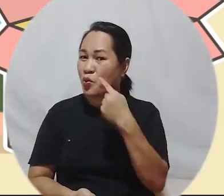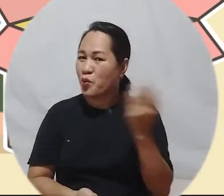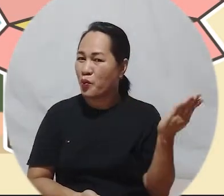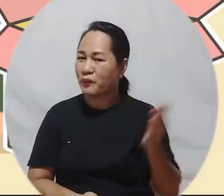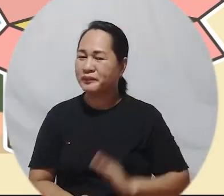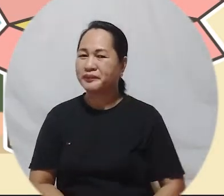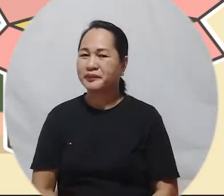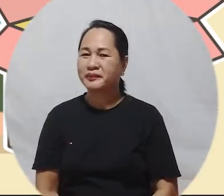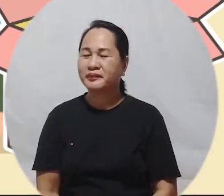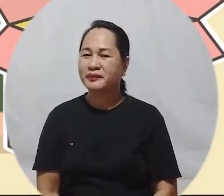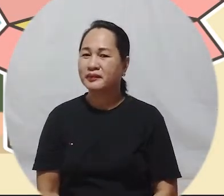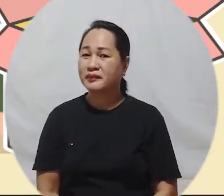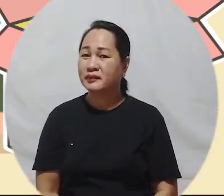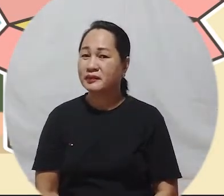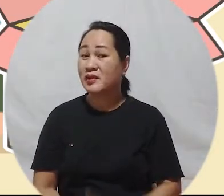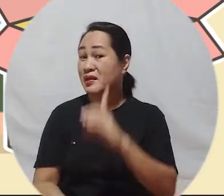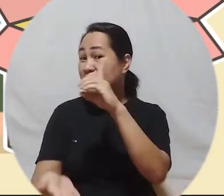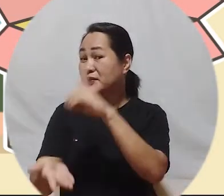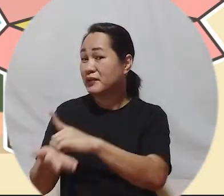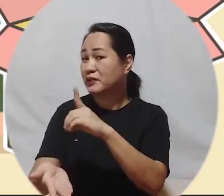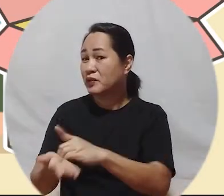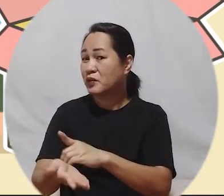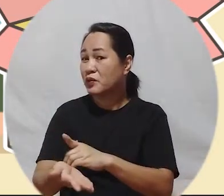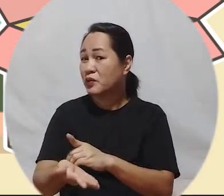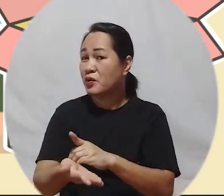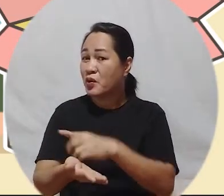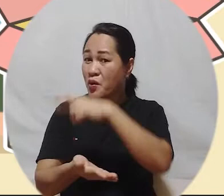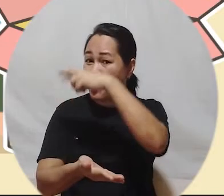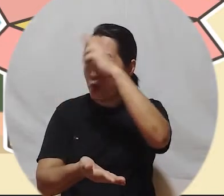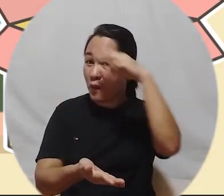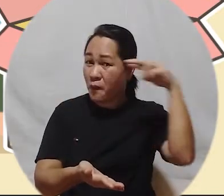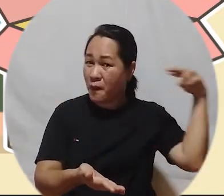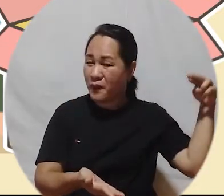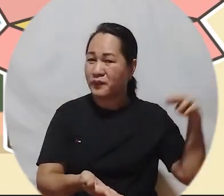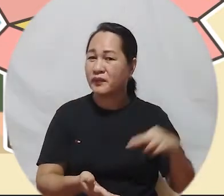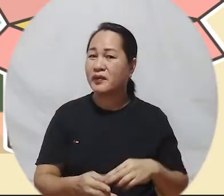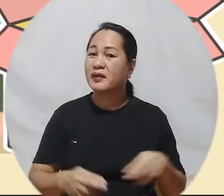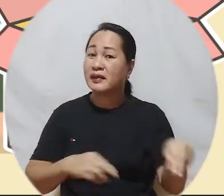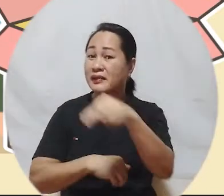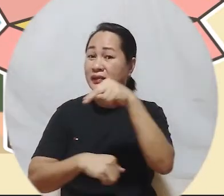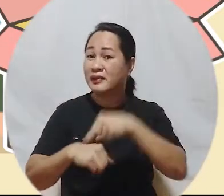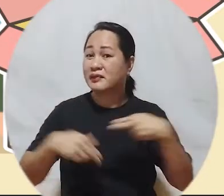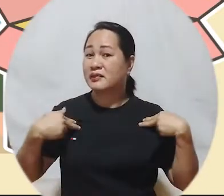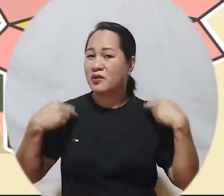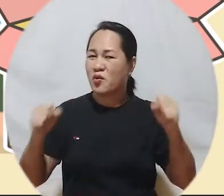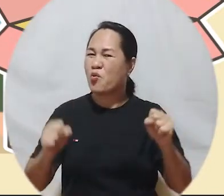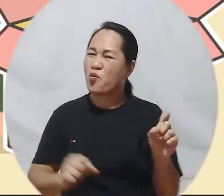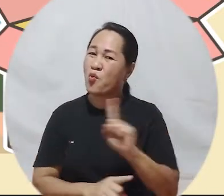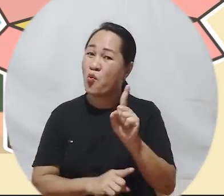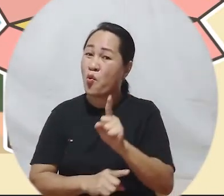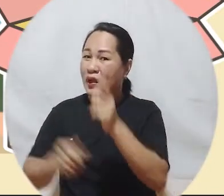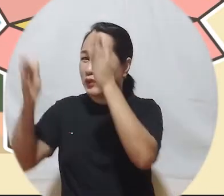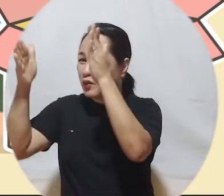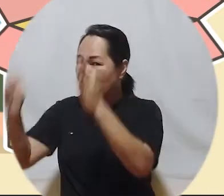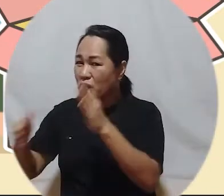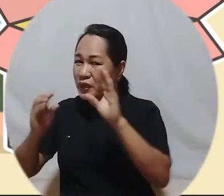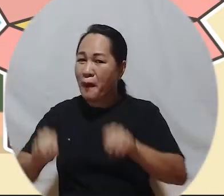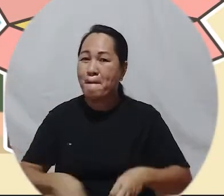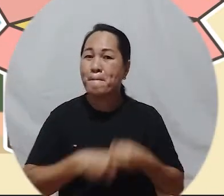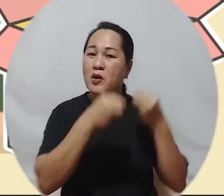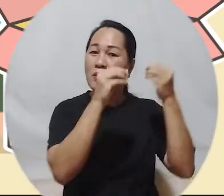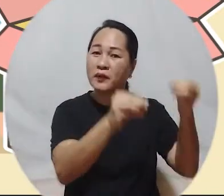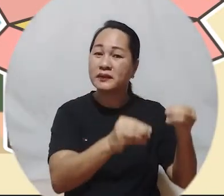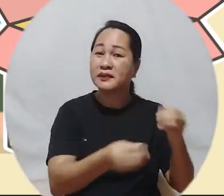you know who he is? He is Dr. Jose P. Rizal, our national hero. What column should we